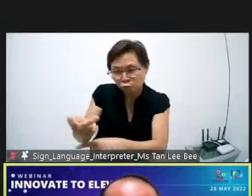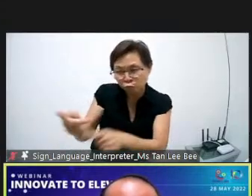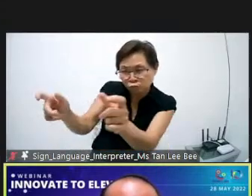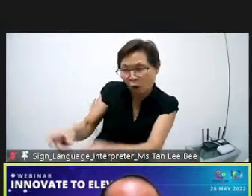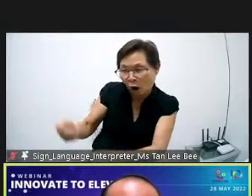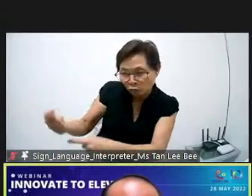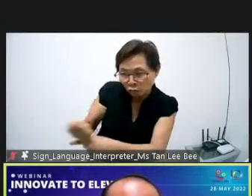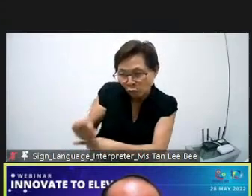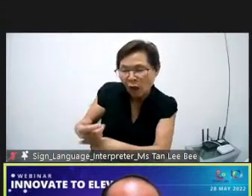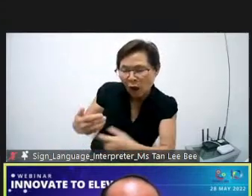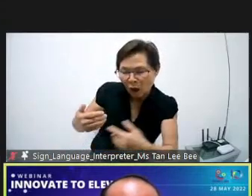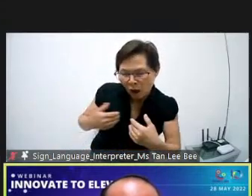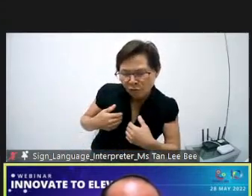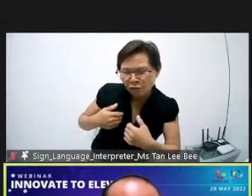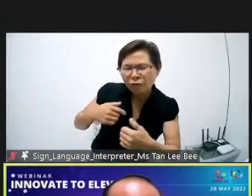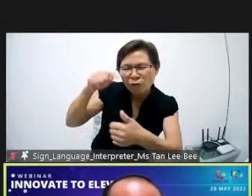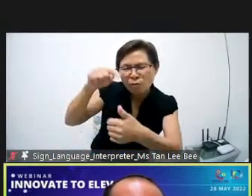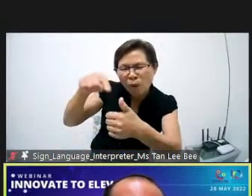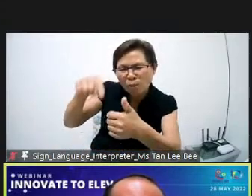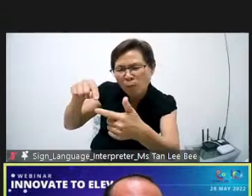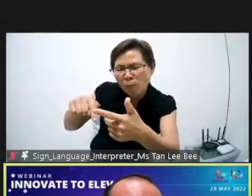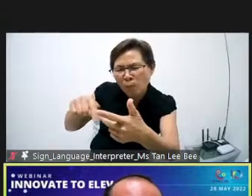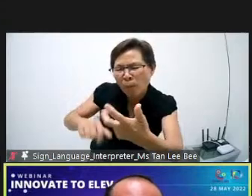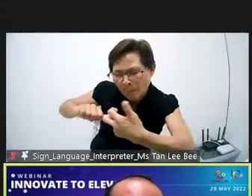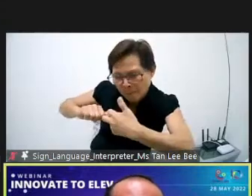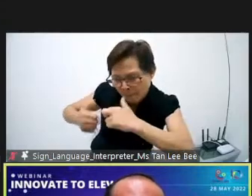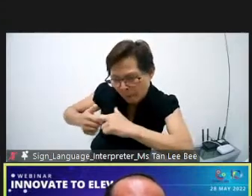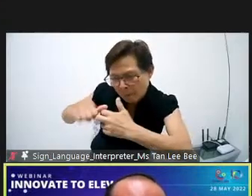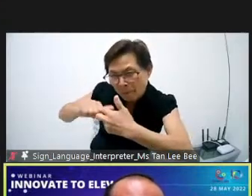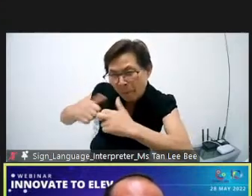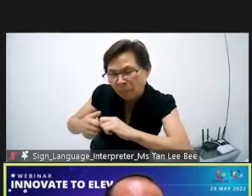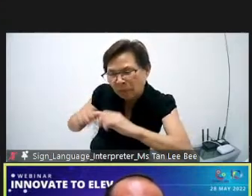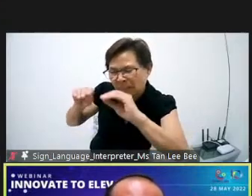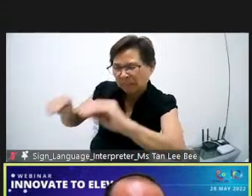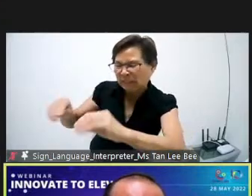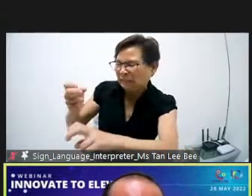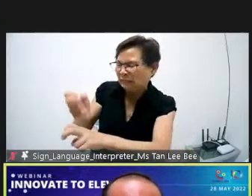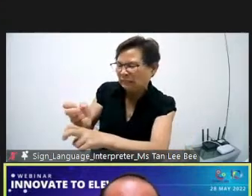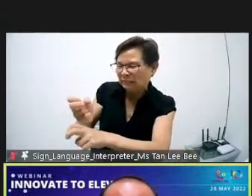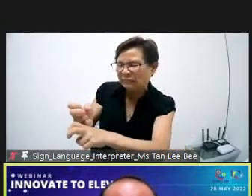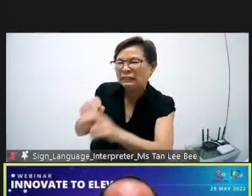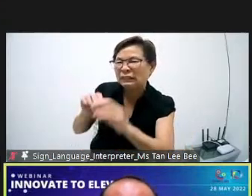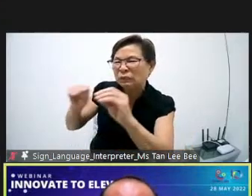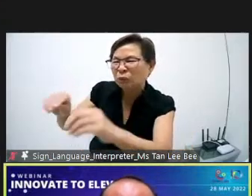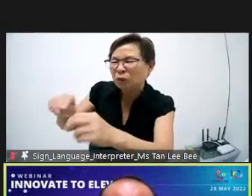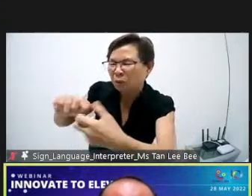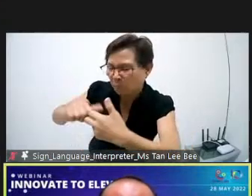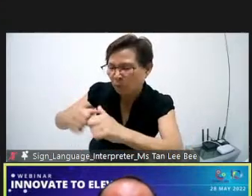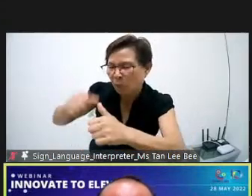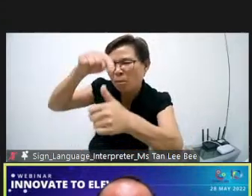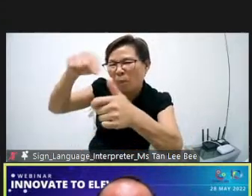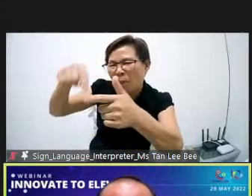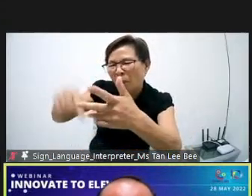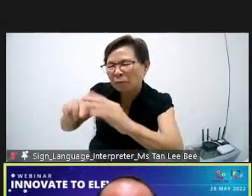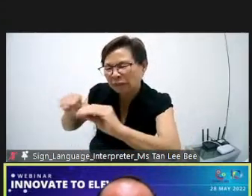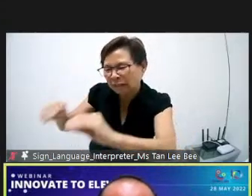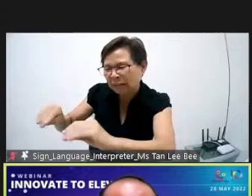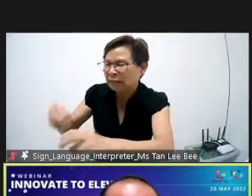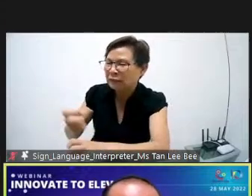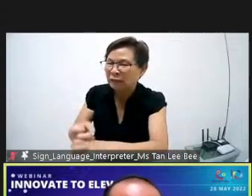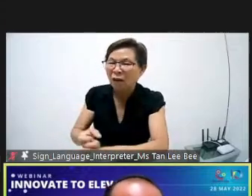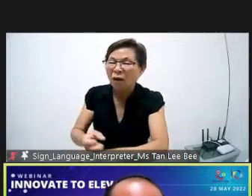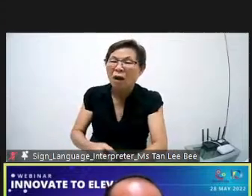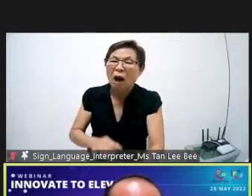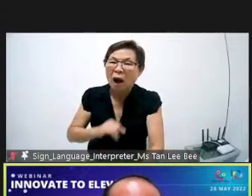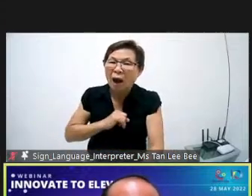there are several of problem on teaching them, on coaching them. Yeah, and then